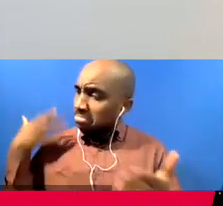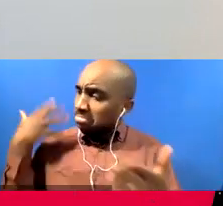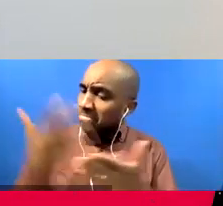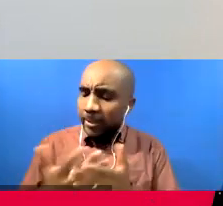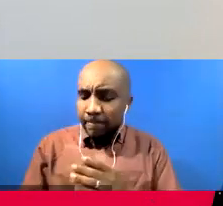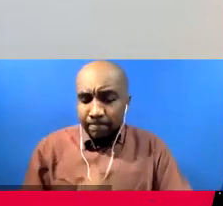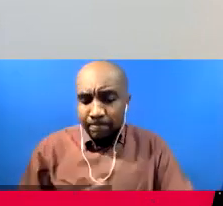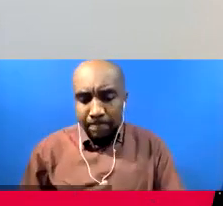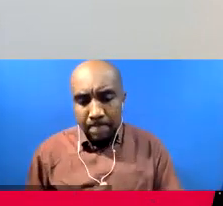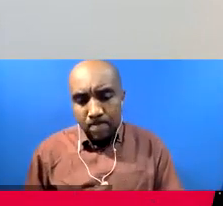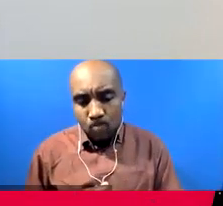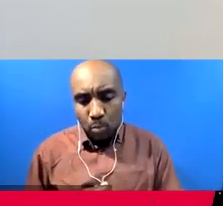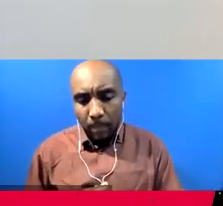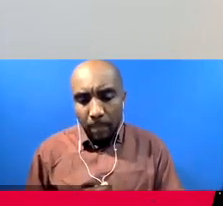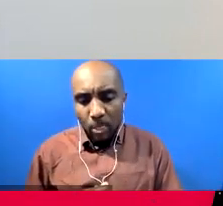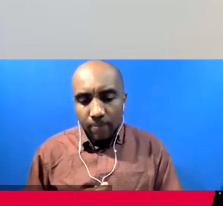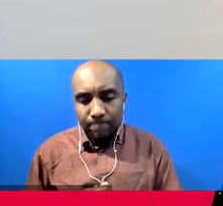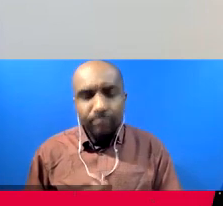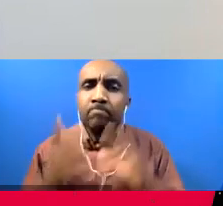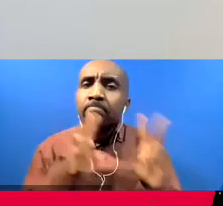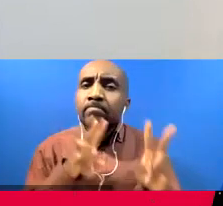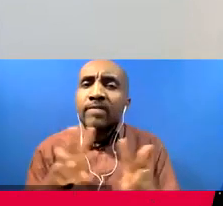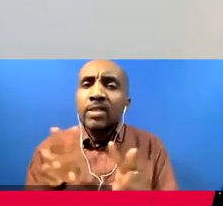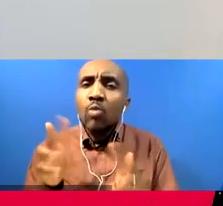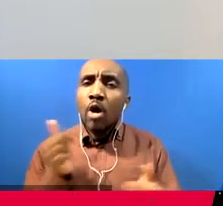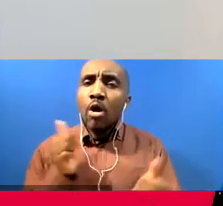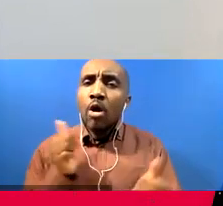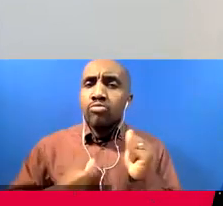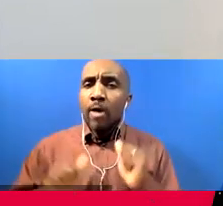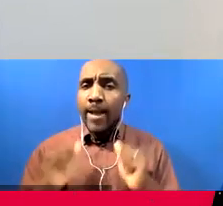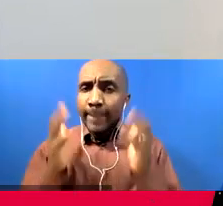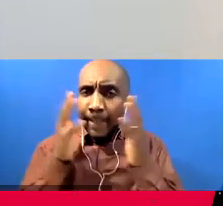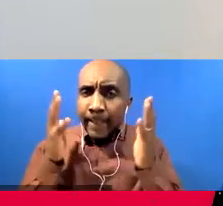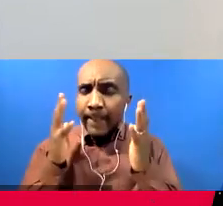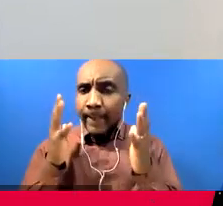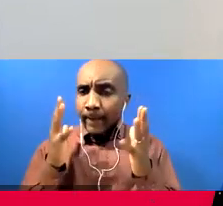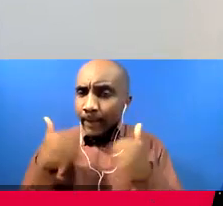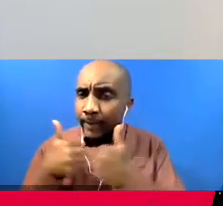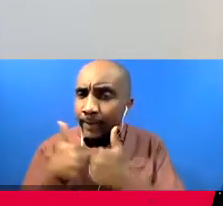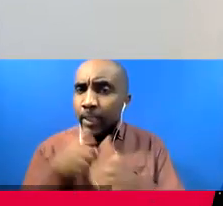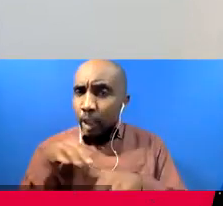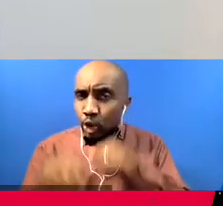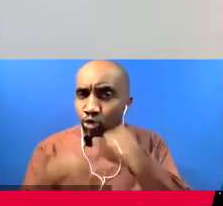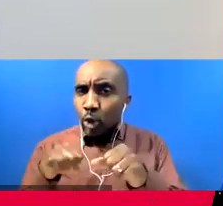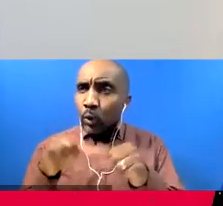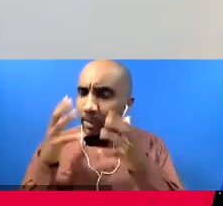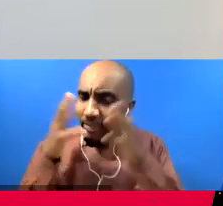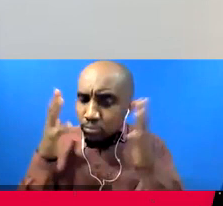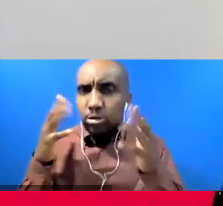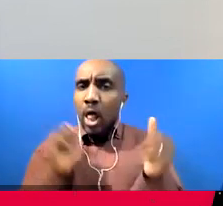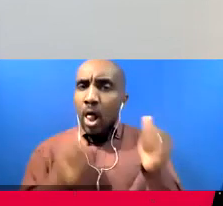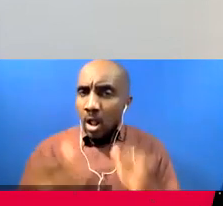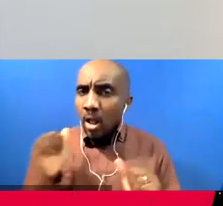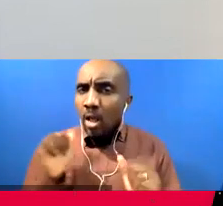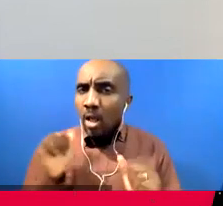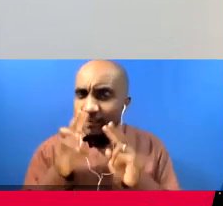if I've seen anything, it's a lot of pride being nurtured, a lot of ego in solidarity movements,